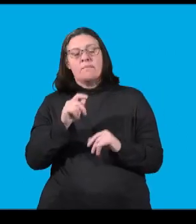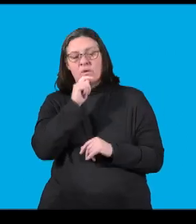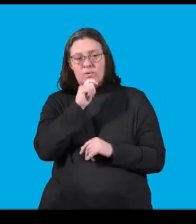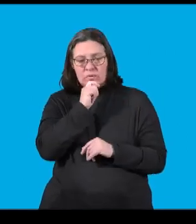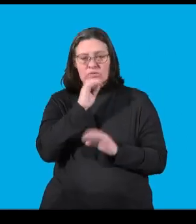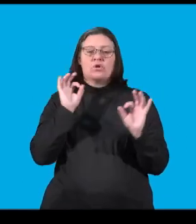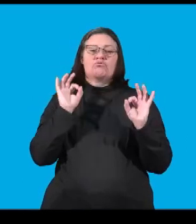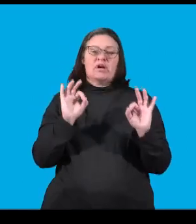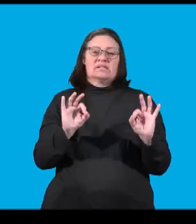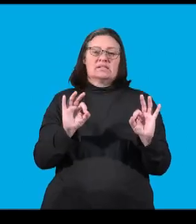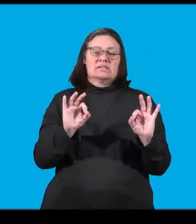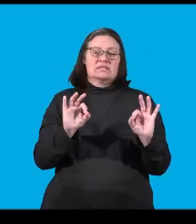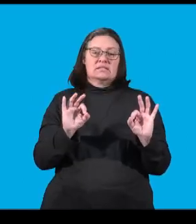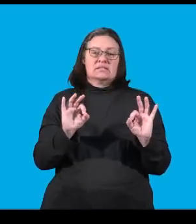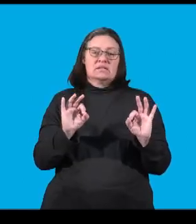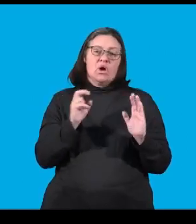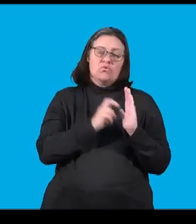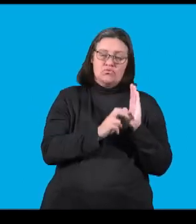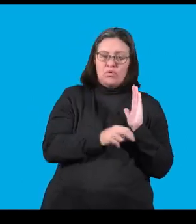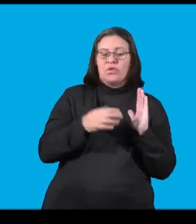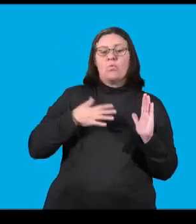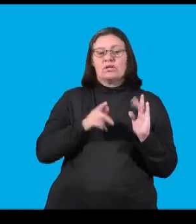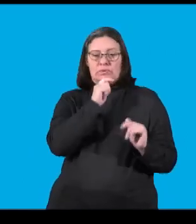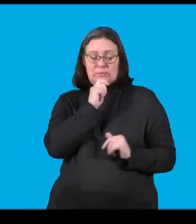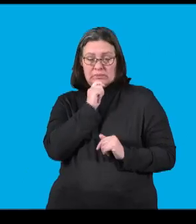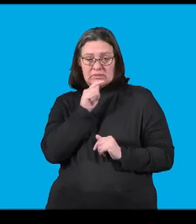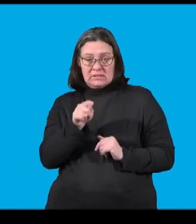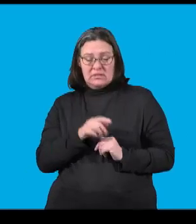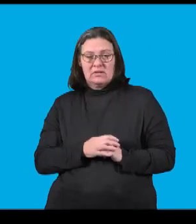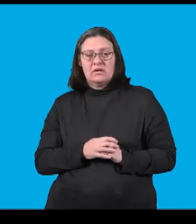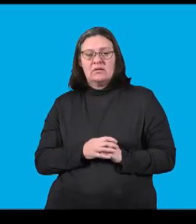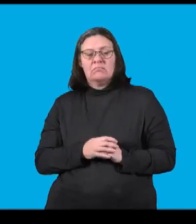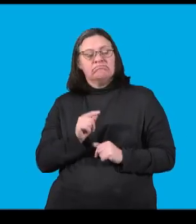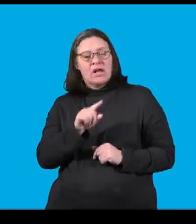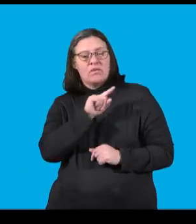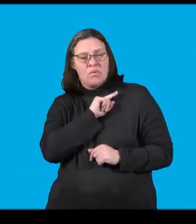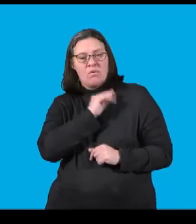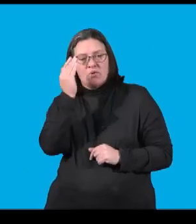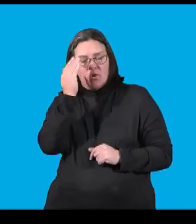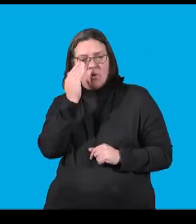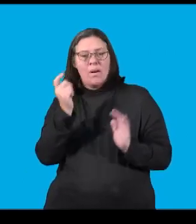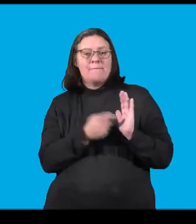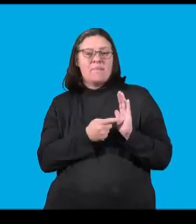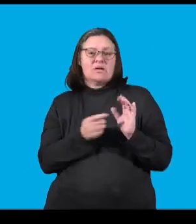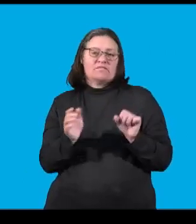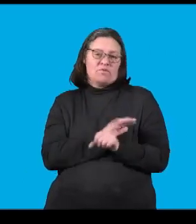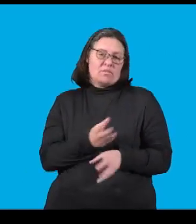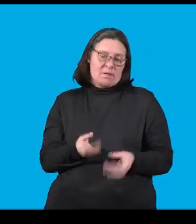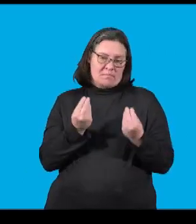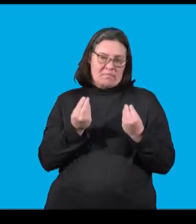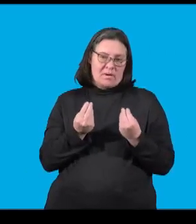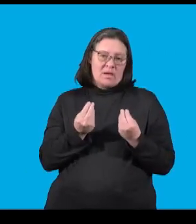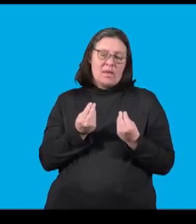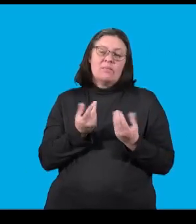that we've used the correct rule that they wanted us to use, and therefore we know that we can score all the marks